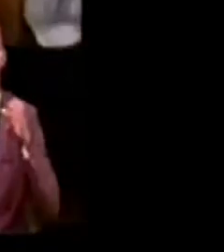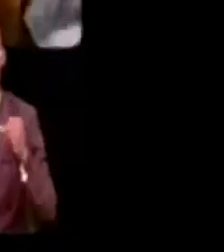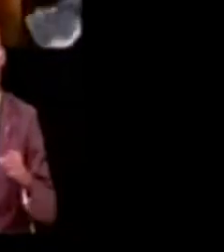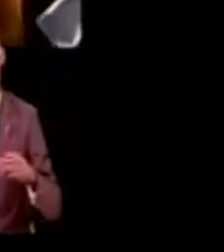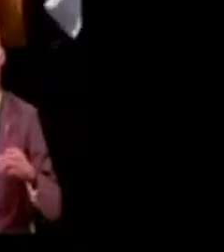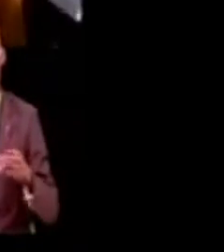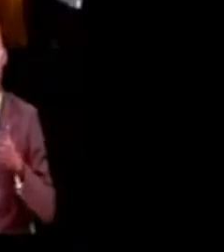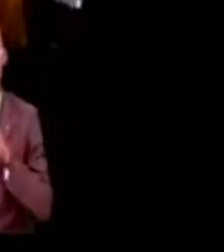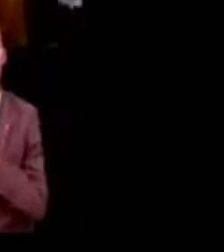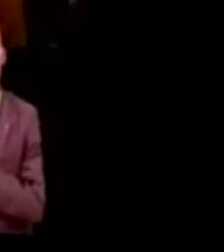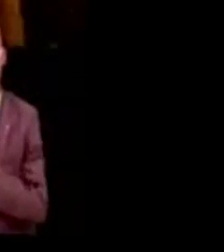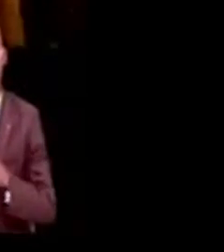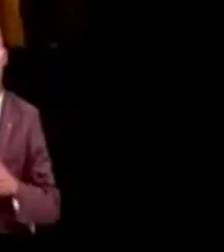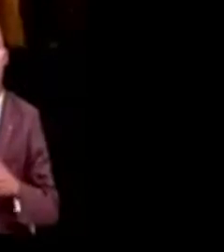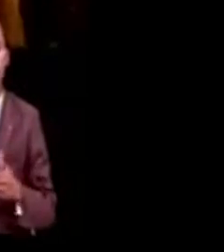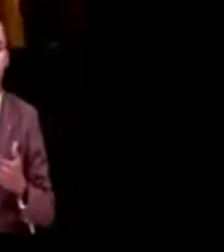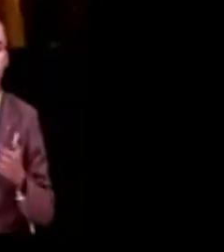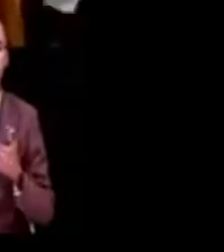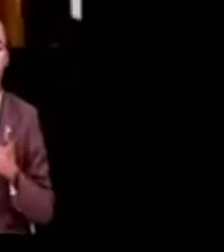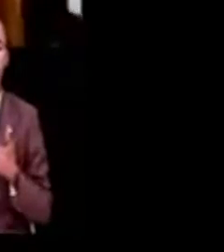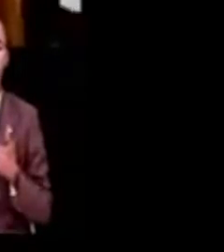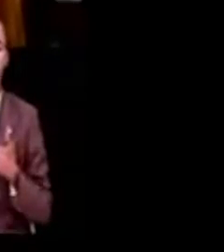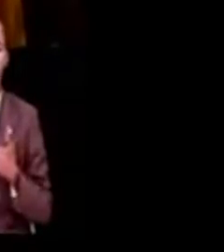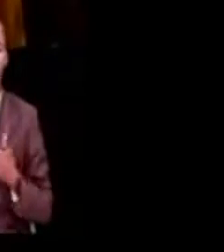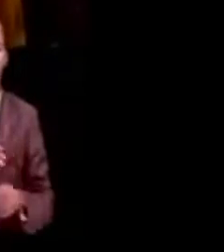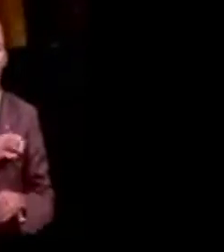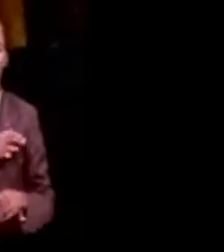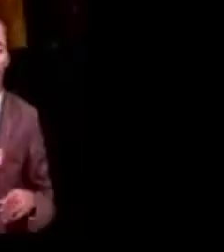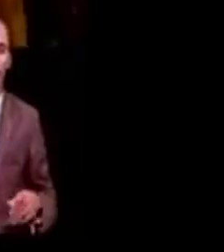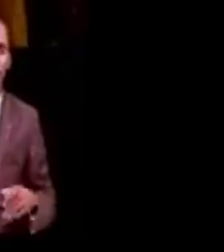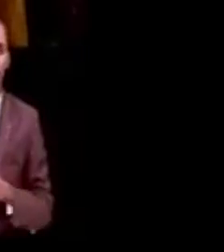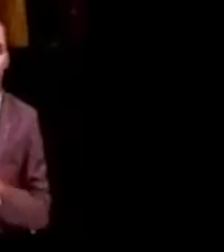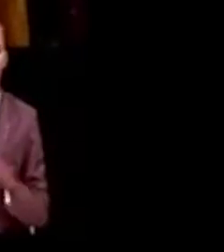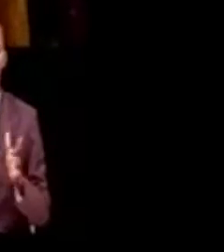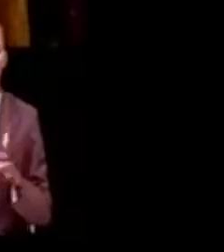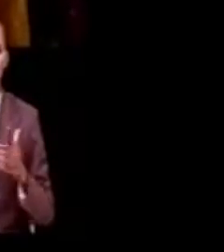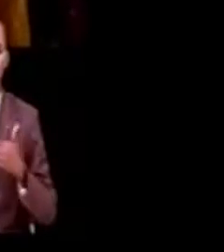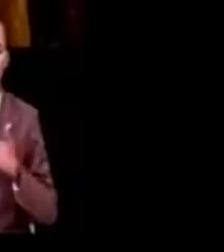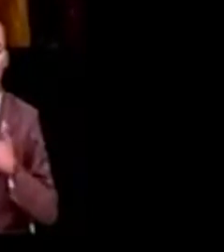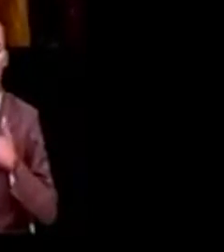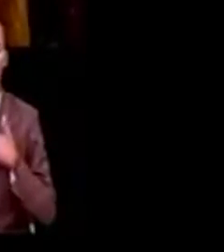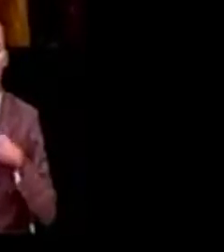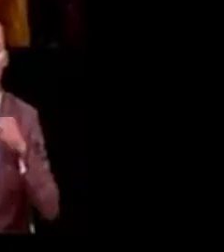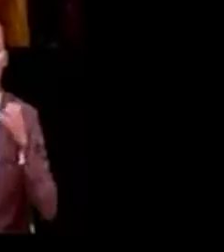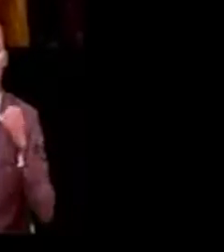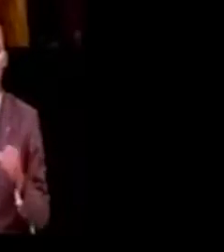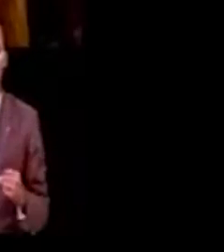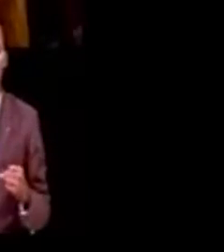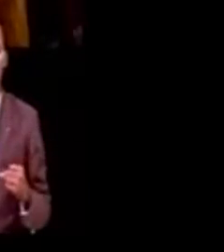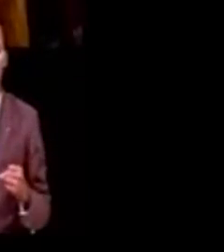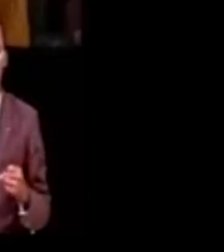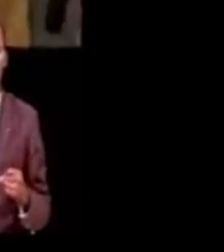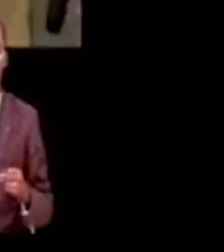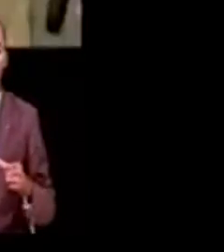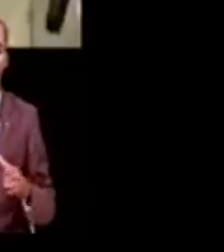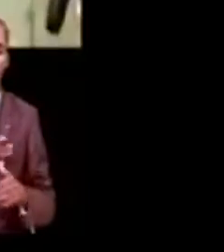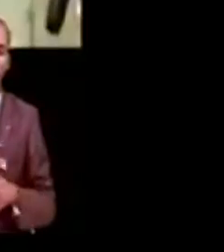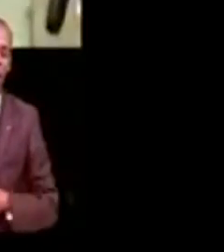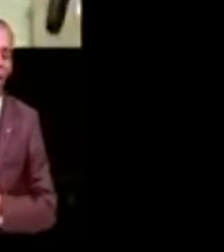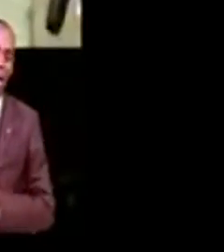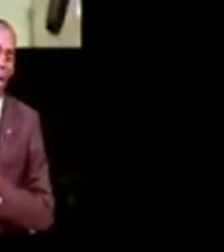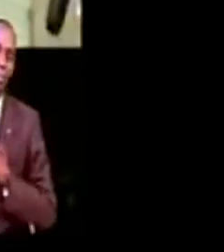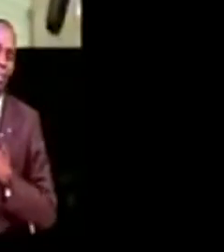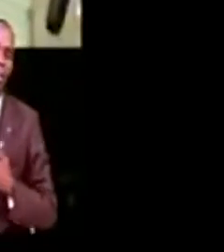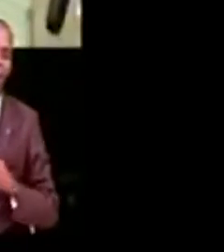Christ Jesus had the power, the power of God who lives.